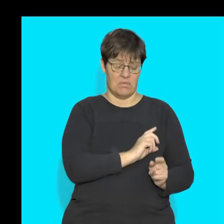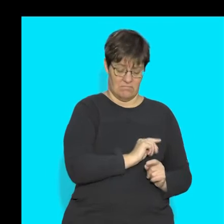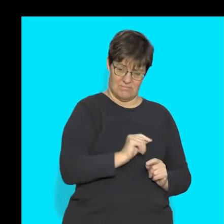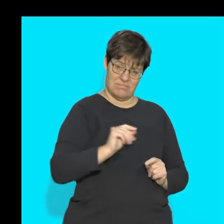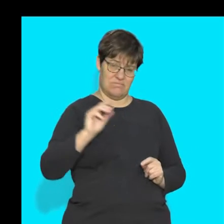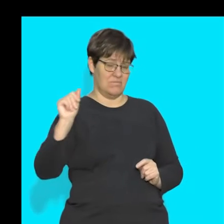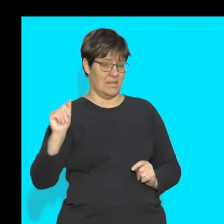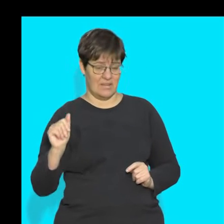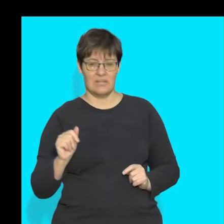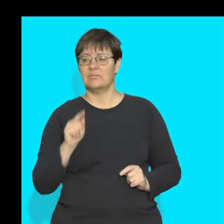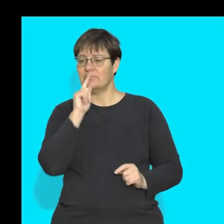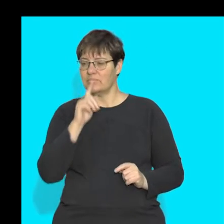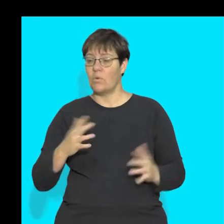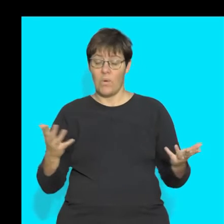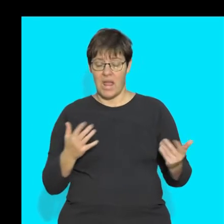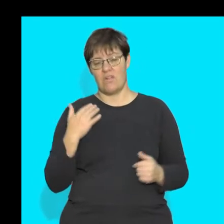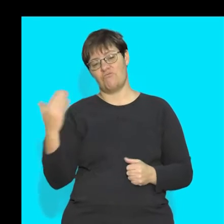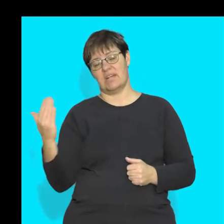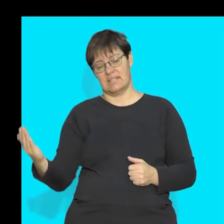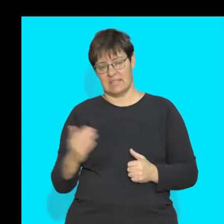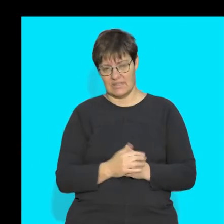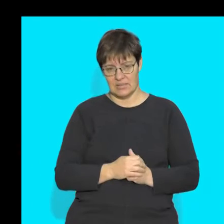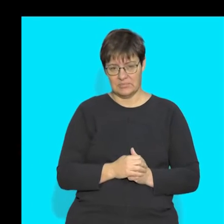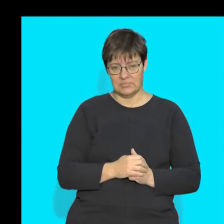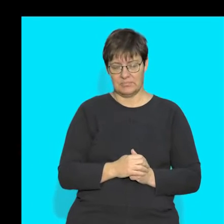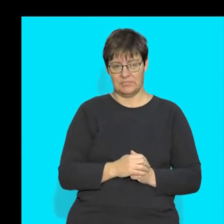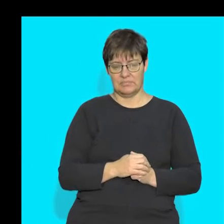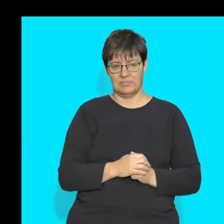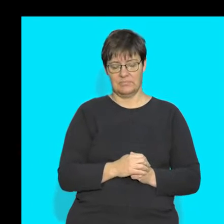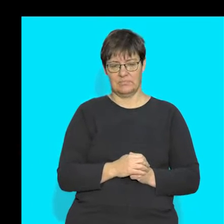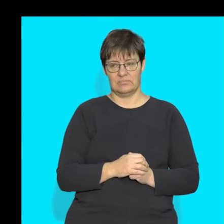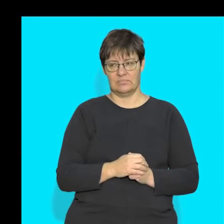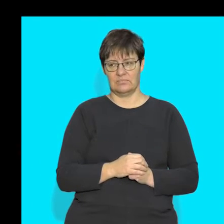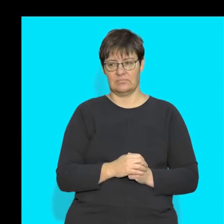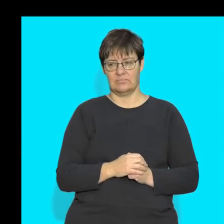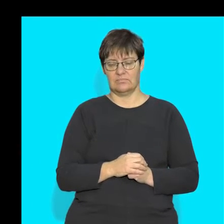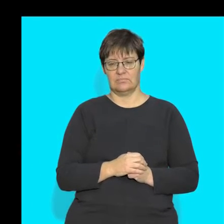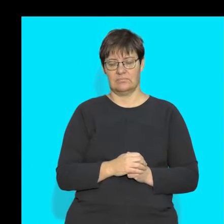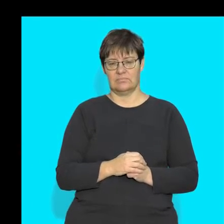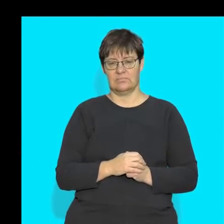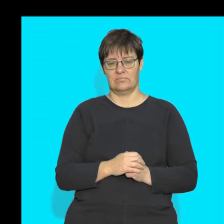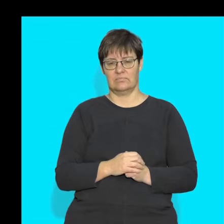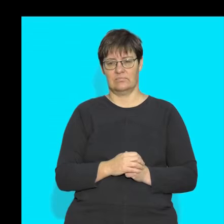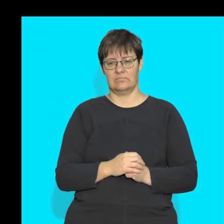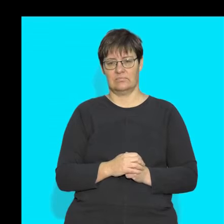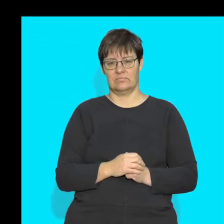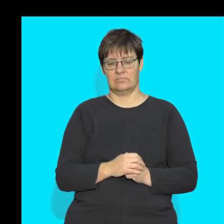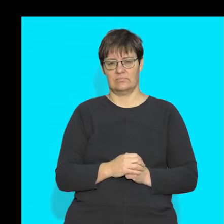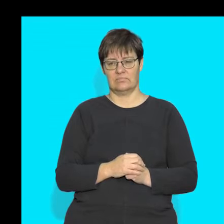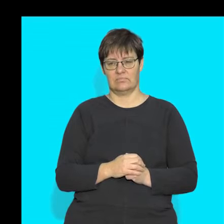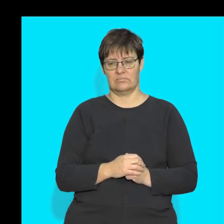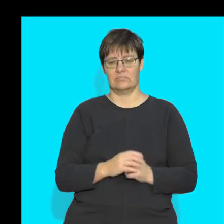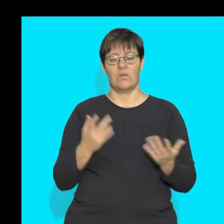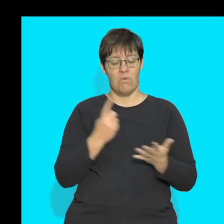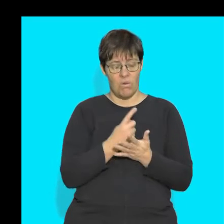And that's what we expected, and it's a velocity, so it's going to the right. All the time it's going to the right,